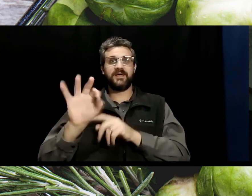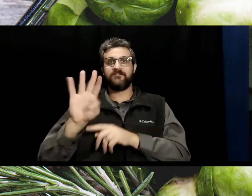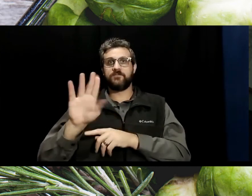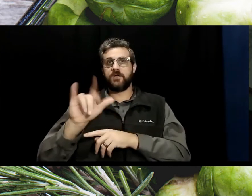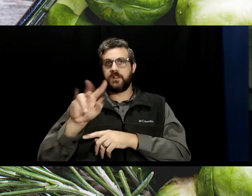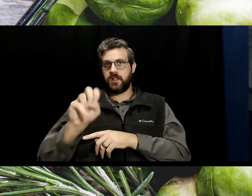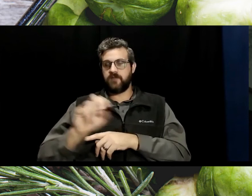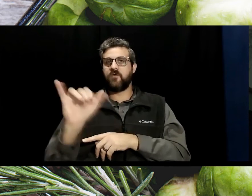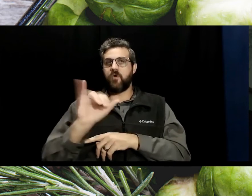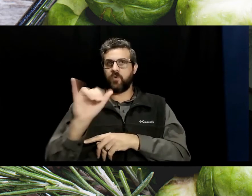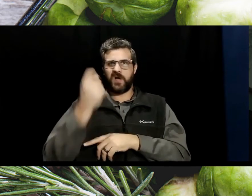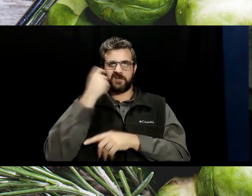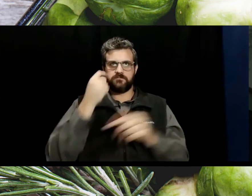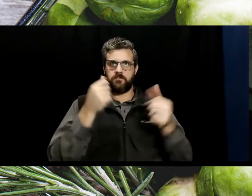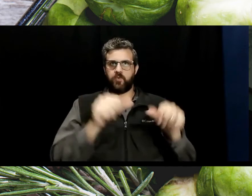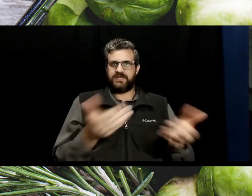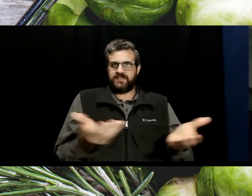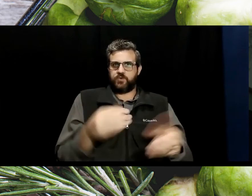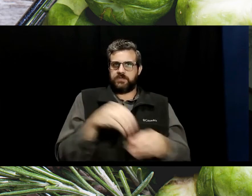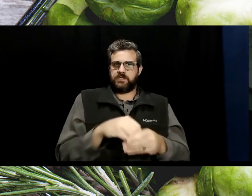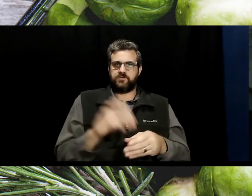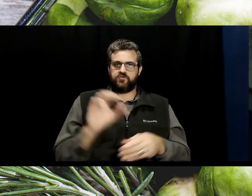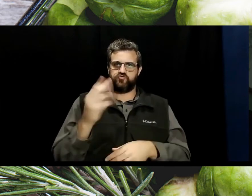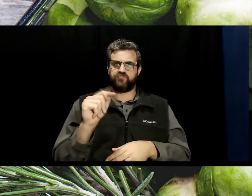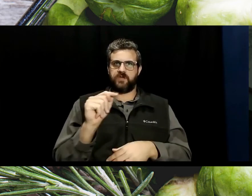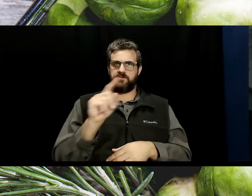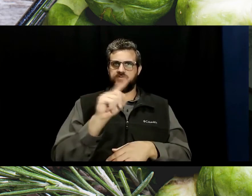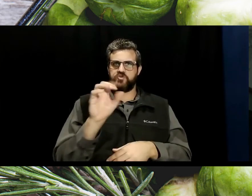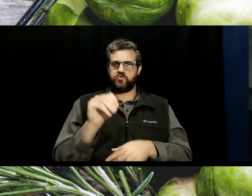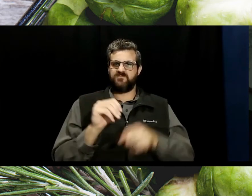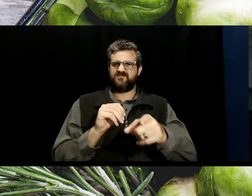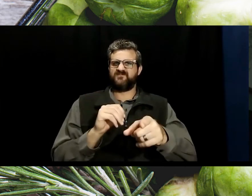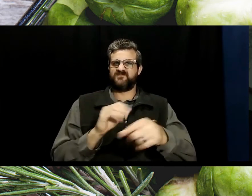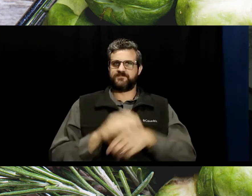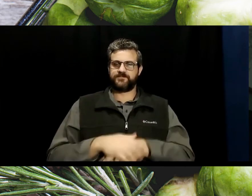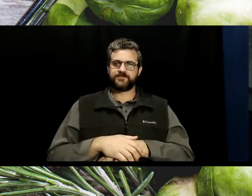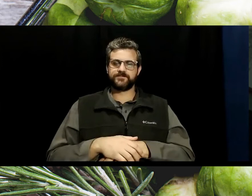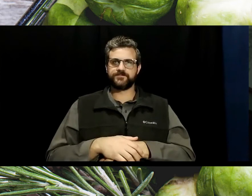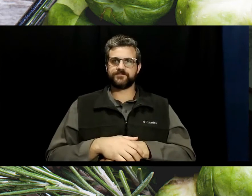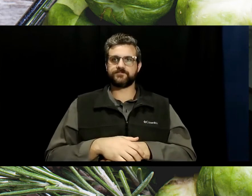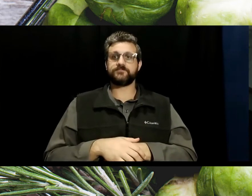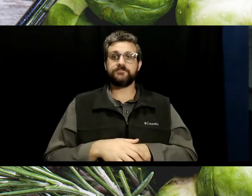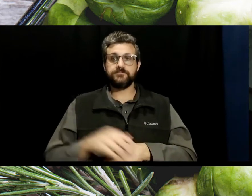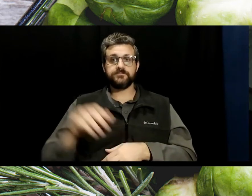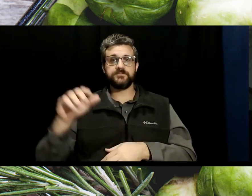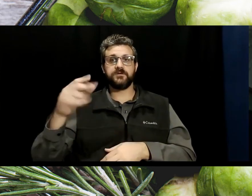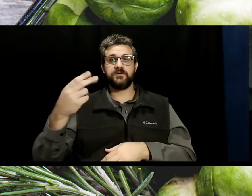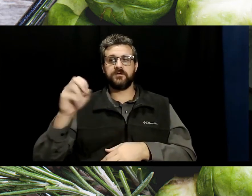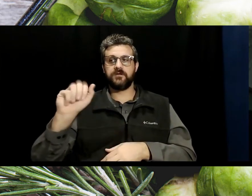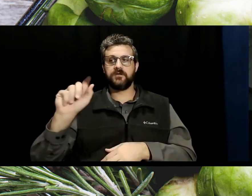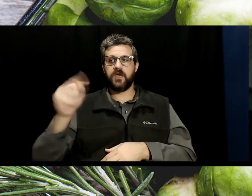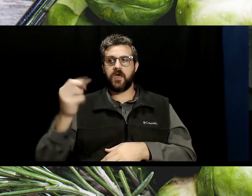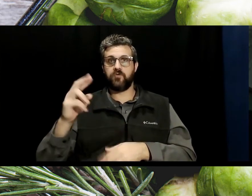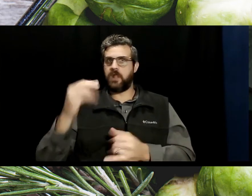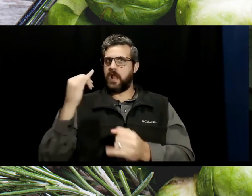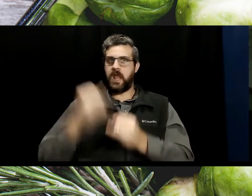and also I just posted it here in the chat on Zoom as well. And the last thing that I'll add is, we would love